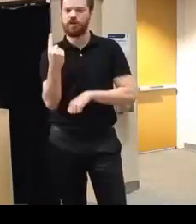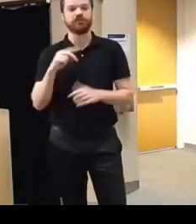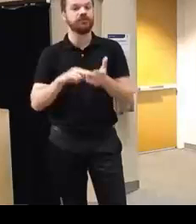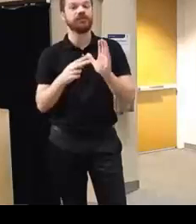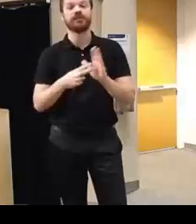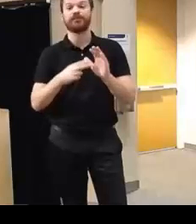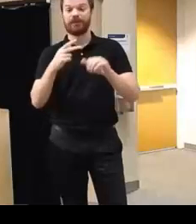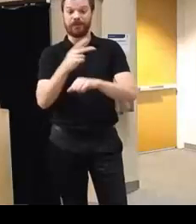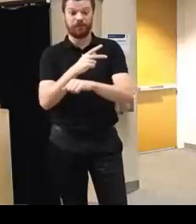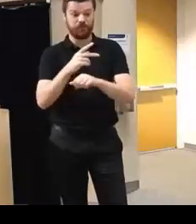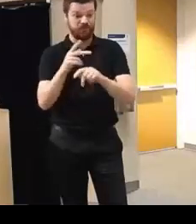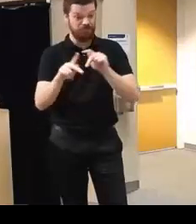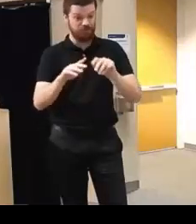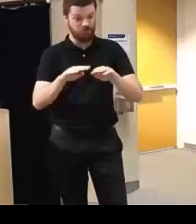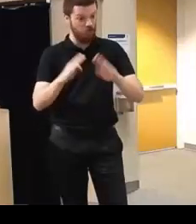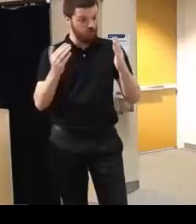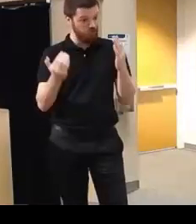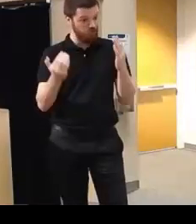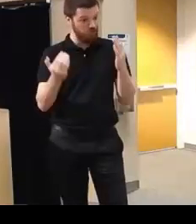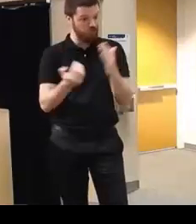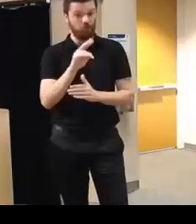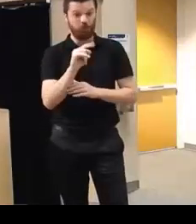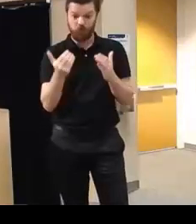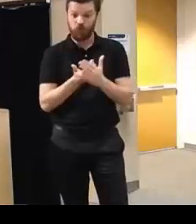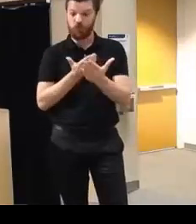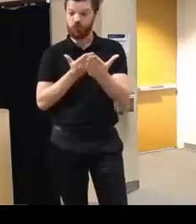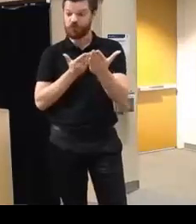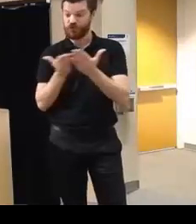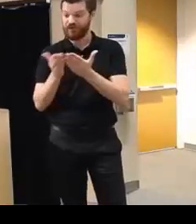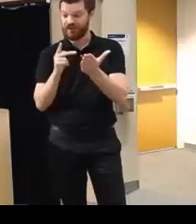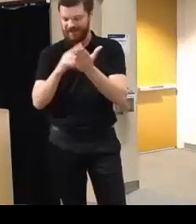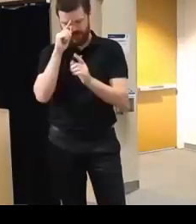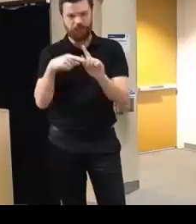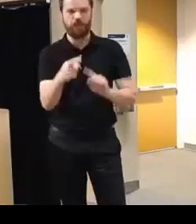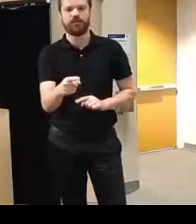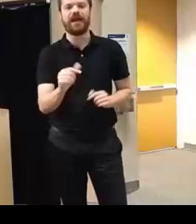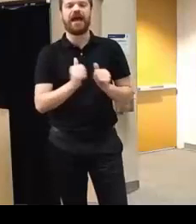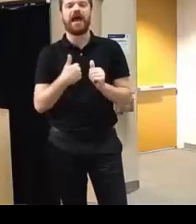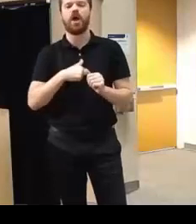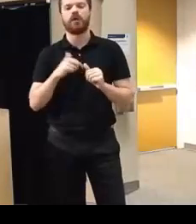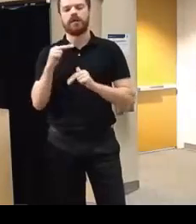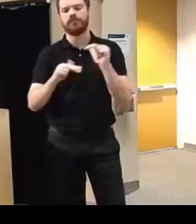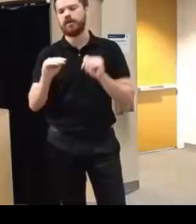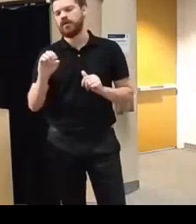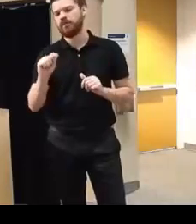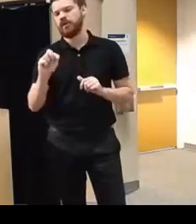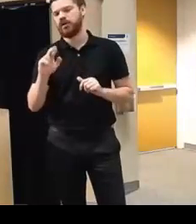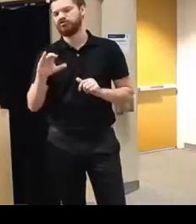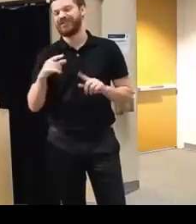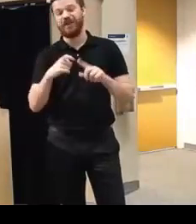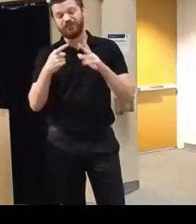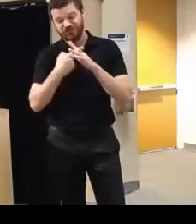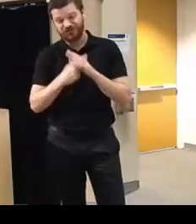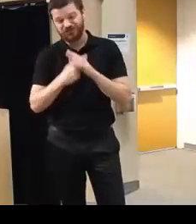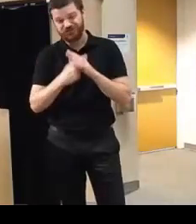people are opening new units, there's new services happening in psychiatry, think about this. How do we build in metrics that we can study from the start? Bring